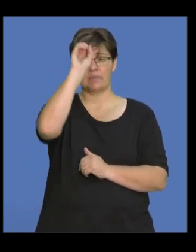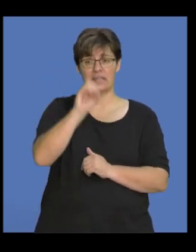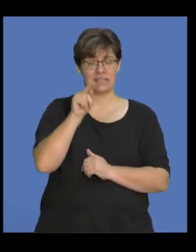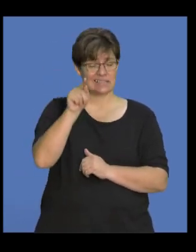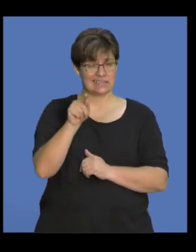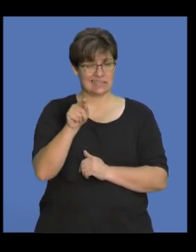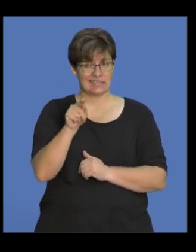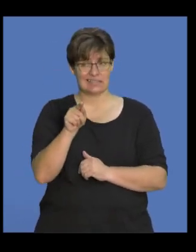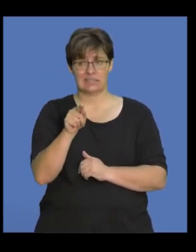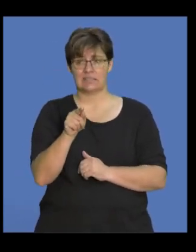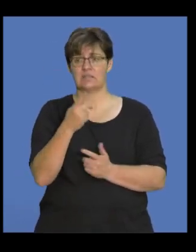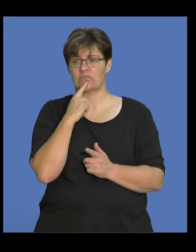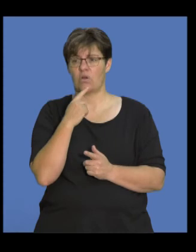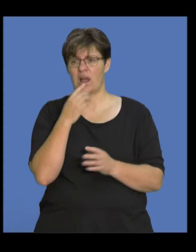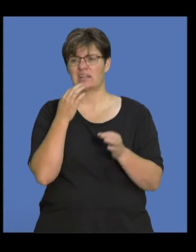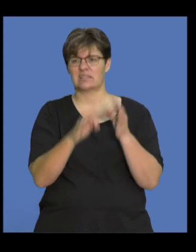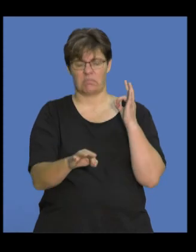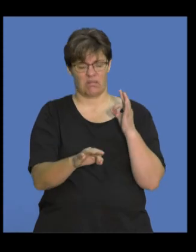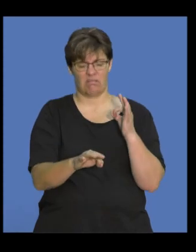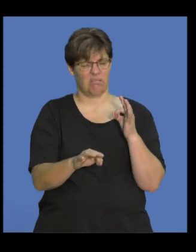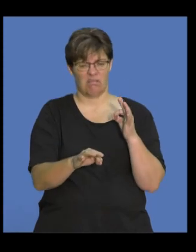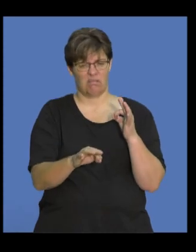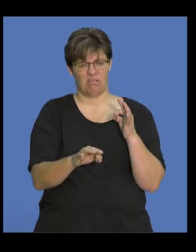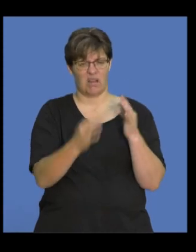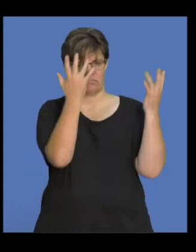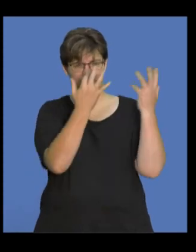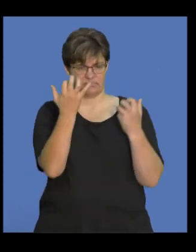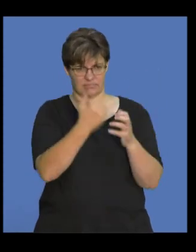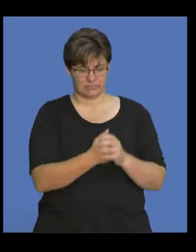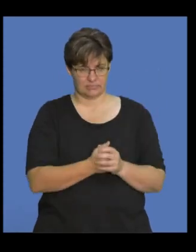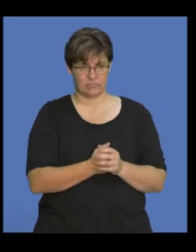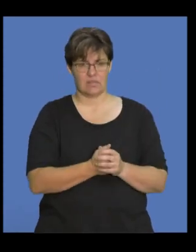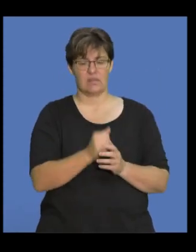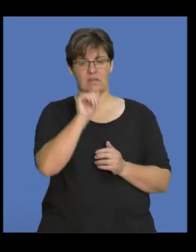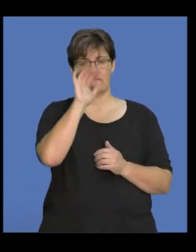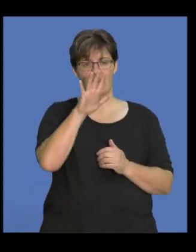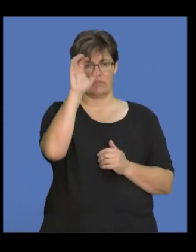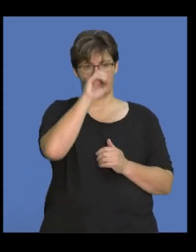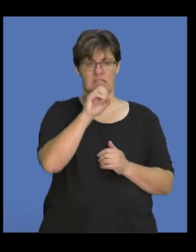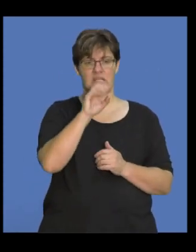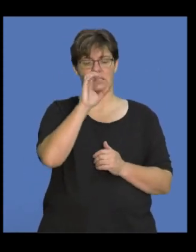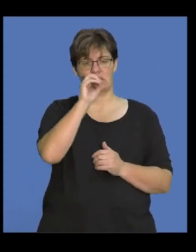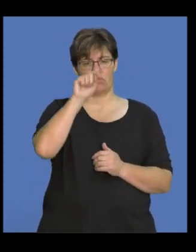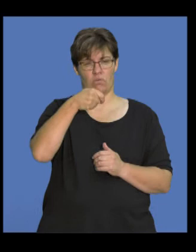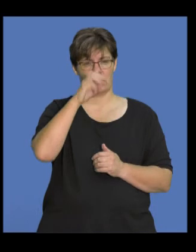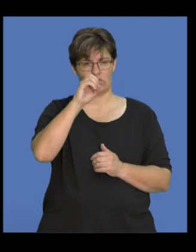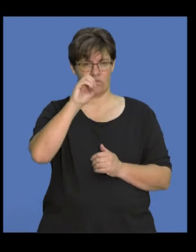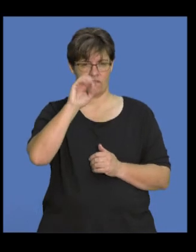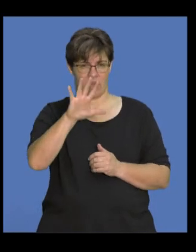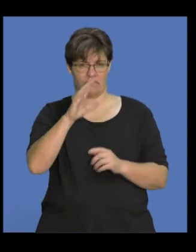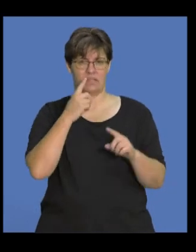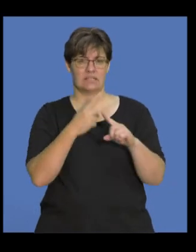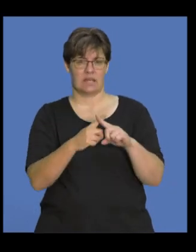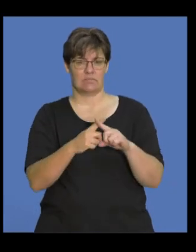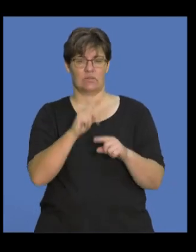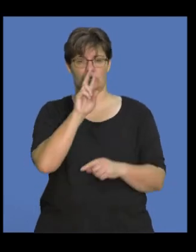amount, right? So this is like a simple, straightforward calculation. So 5% is 0.05 times